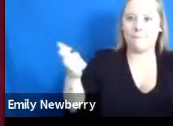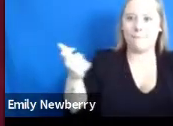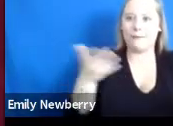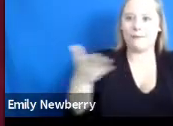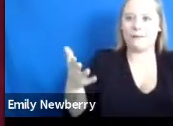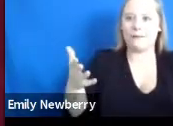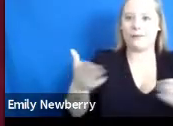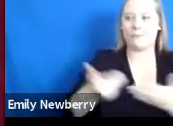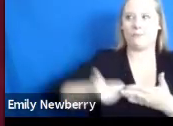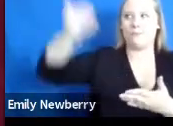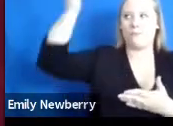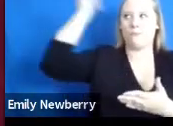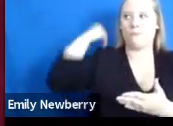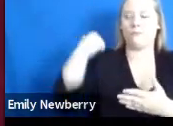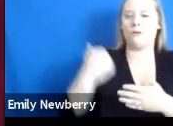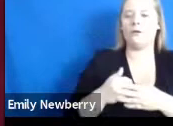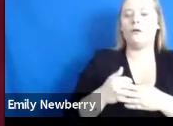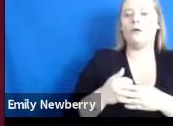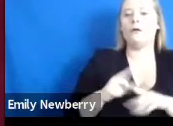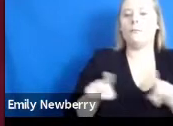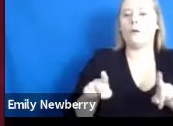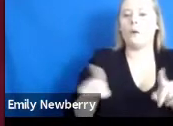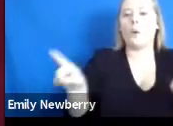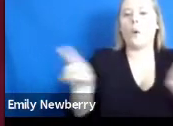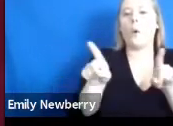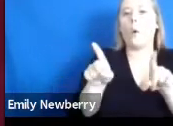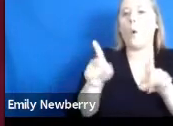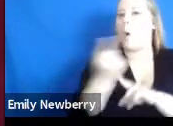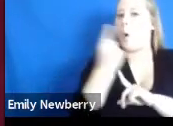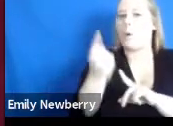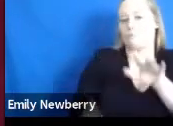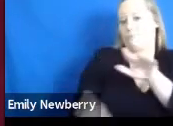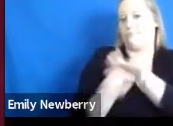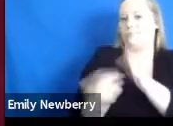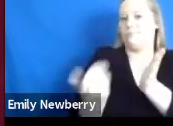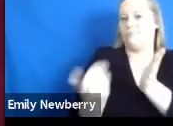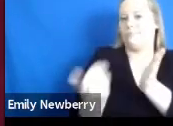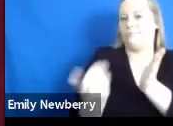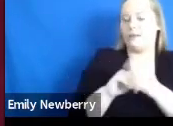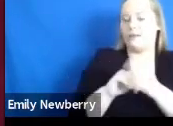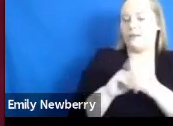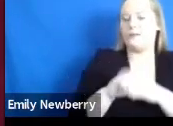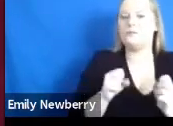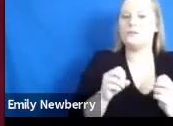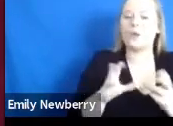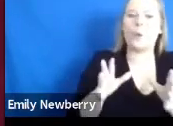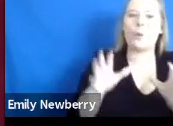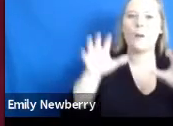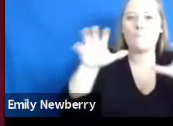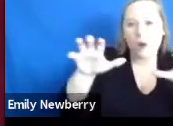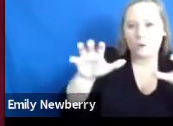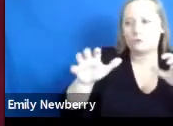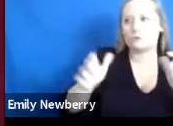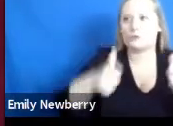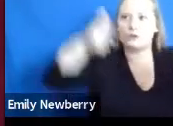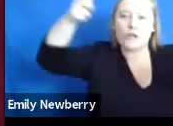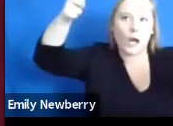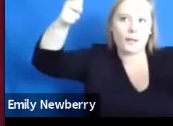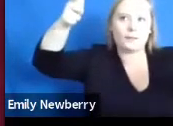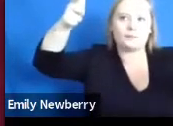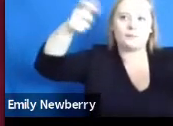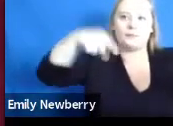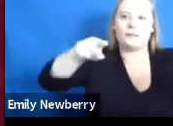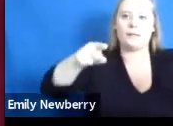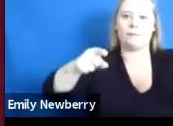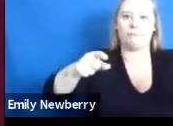but they would always come back. So the monsters, the giants, they made a pact with the